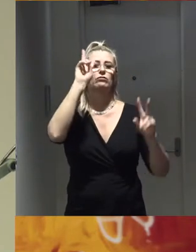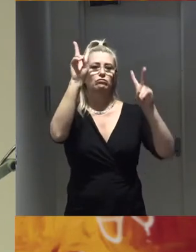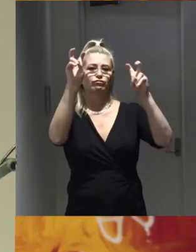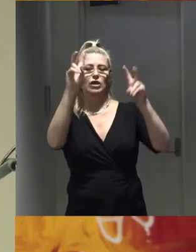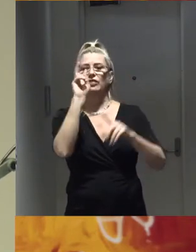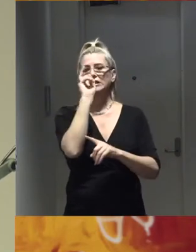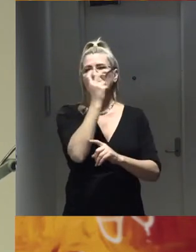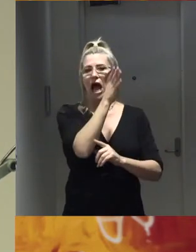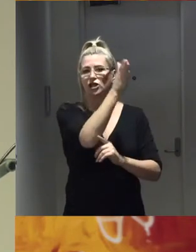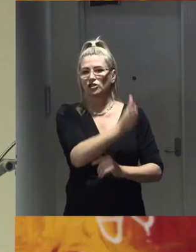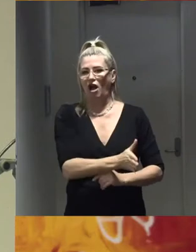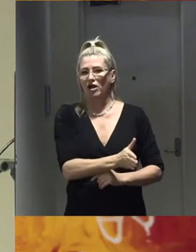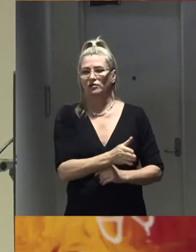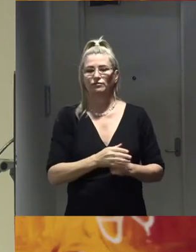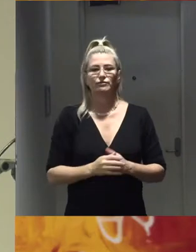struggles.